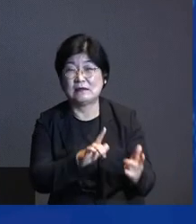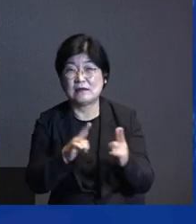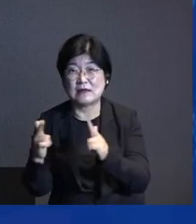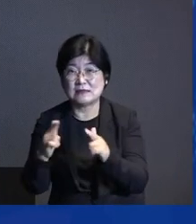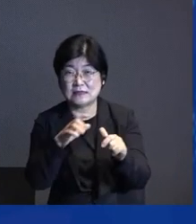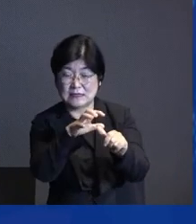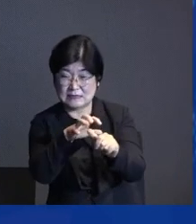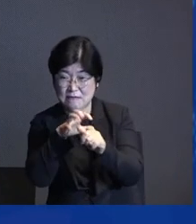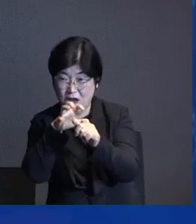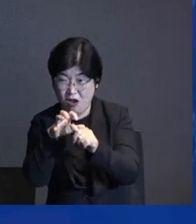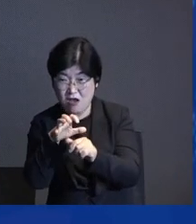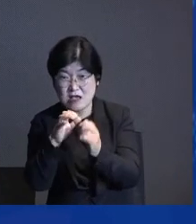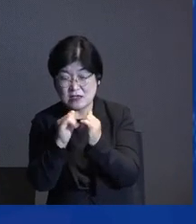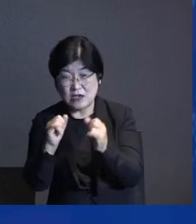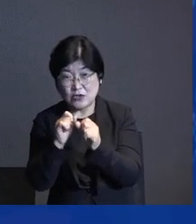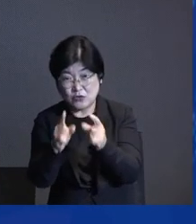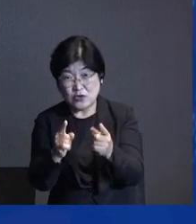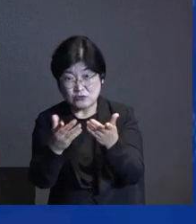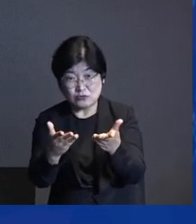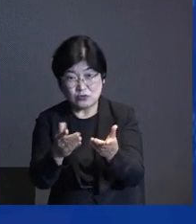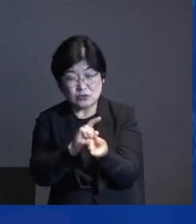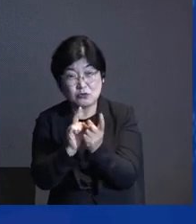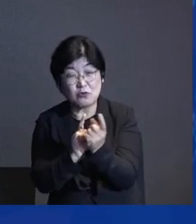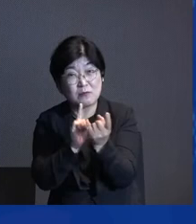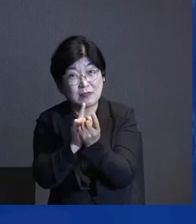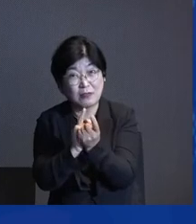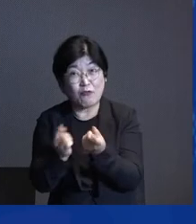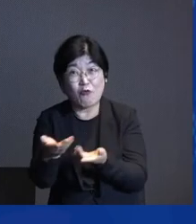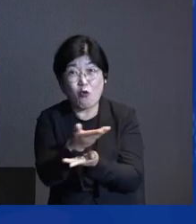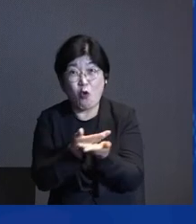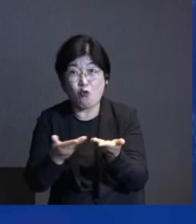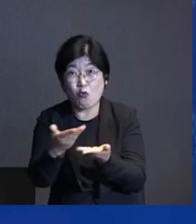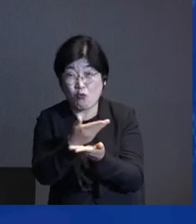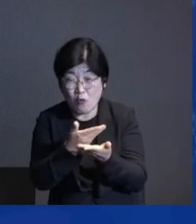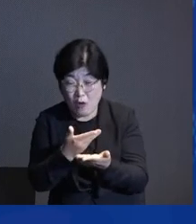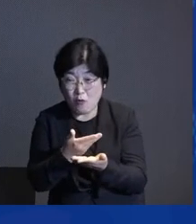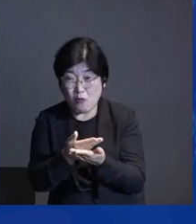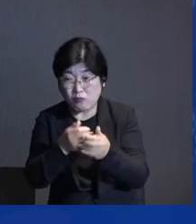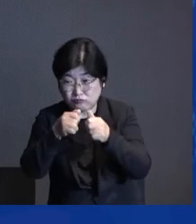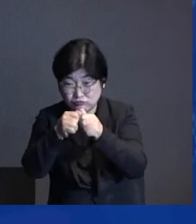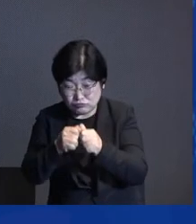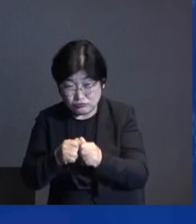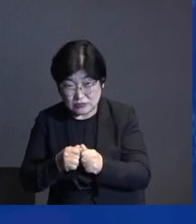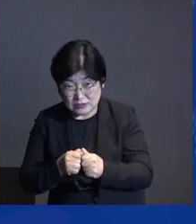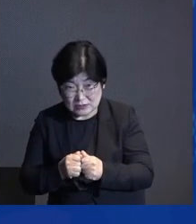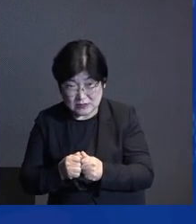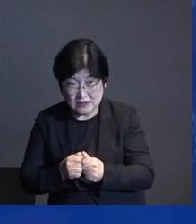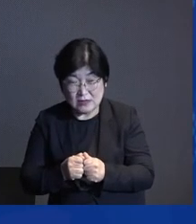with each other, whether these are concrete local activities or other offers.